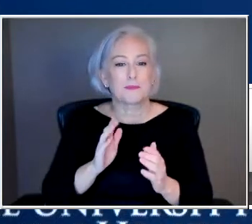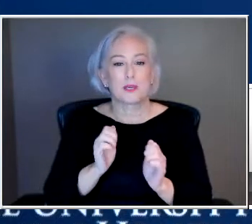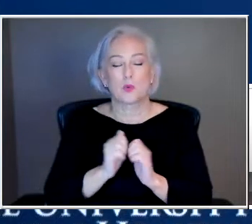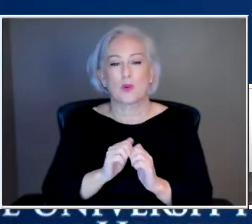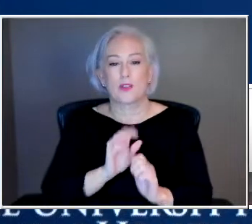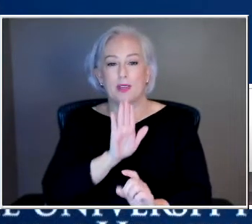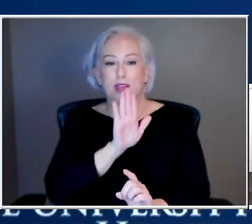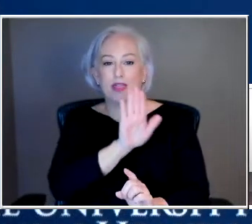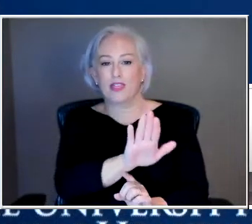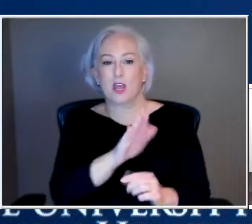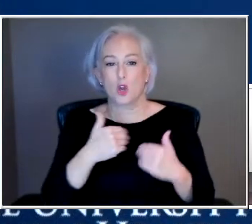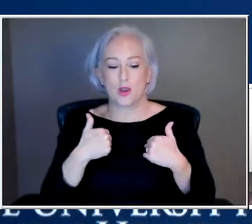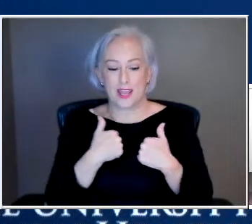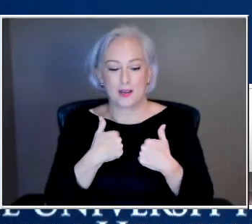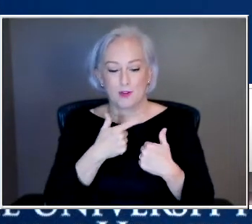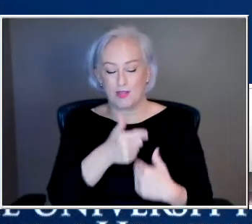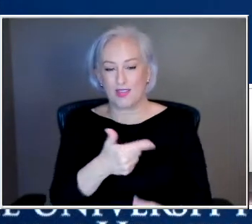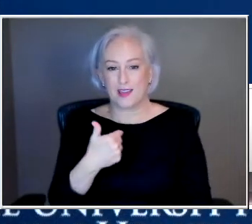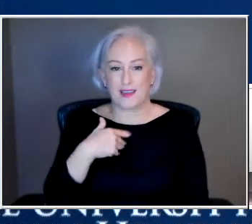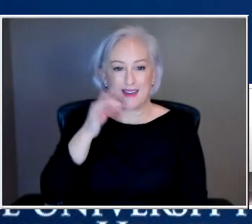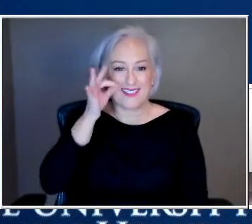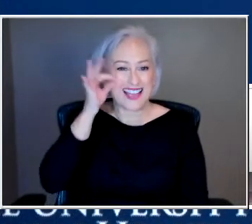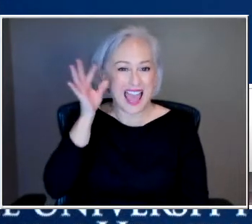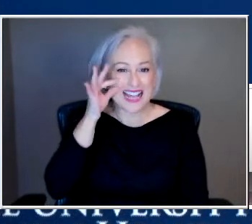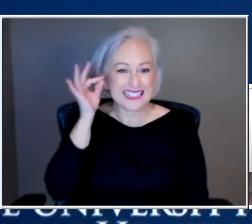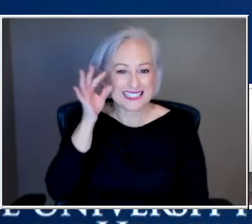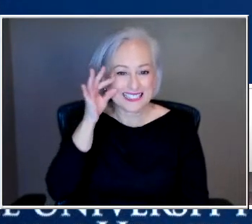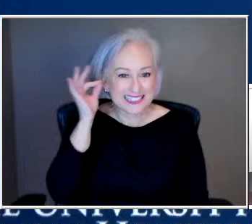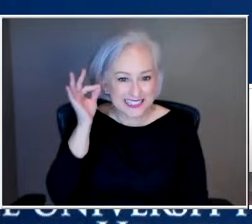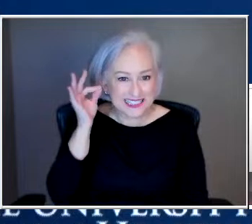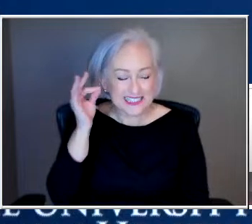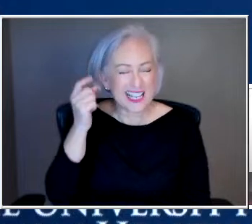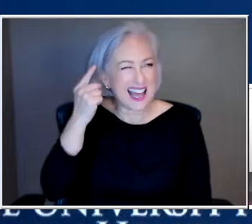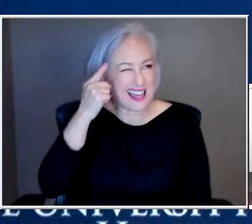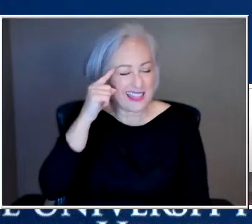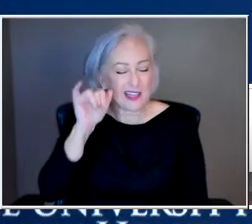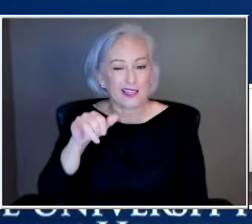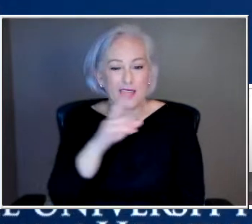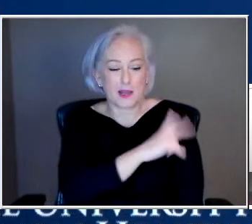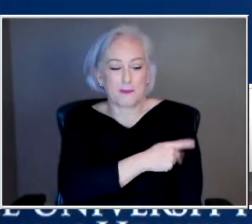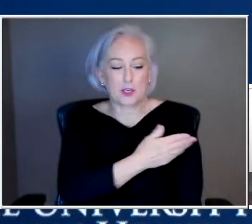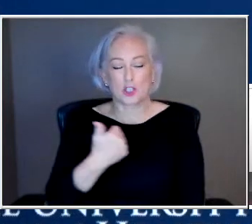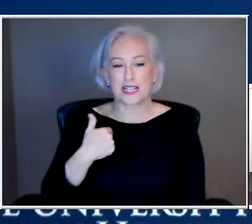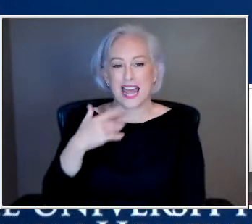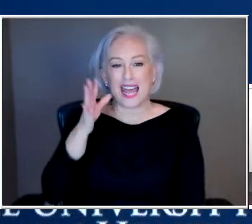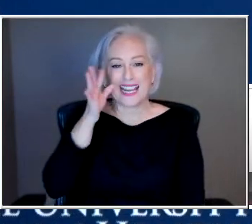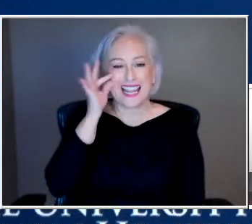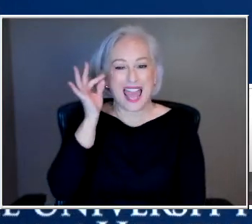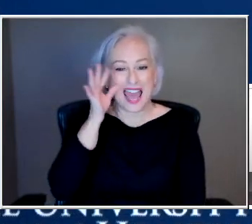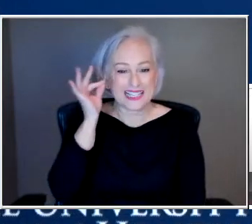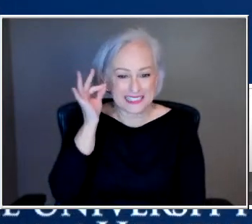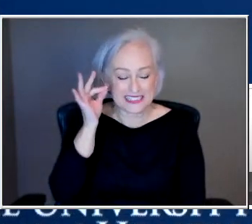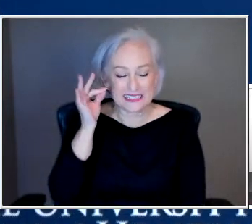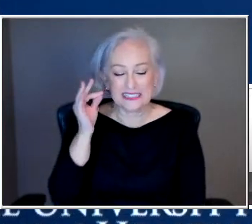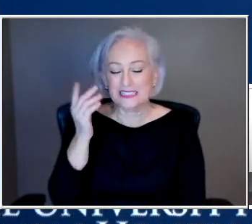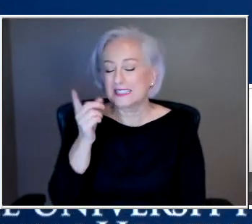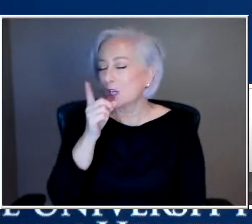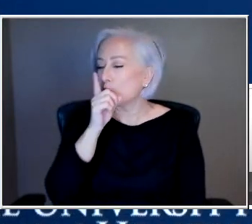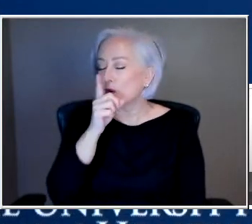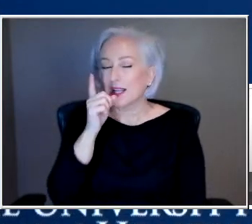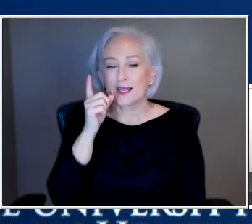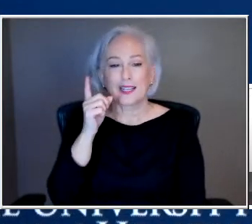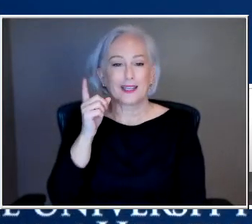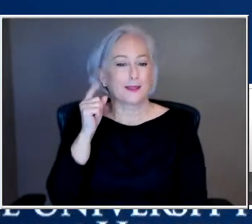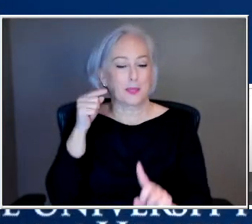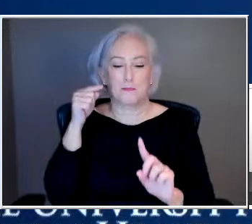animals, their cats. I think that this patient had a cat. So I think really the moral to this story is, for the